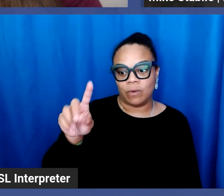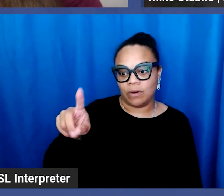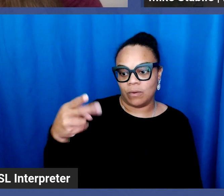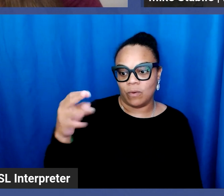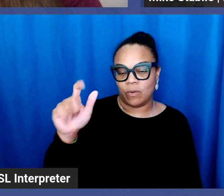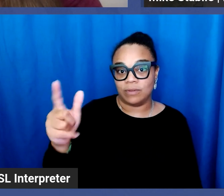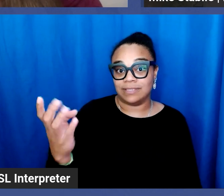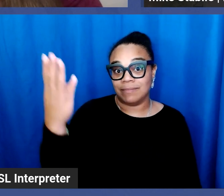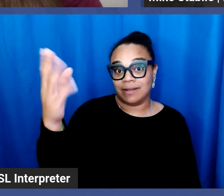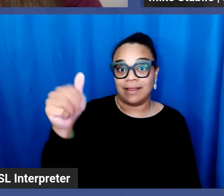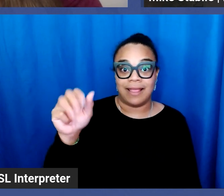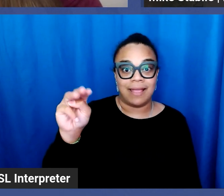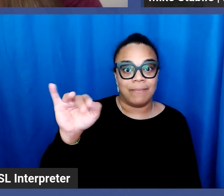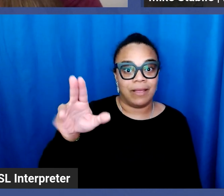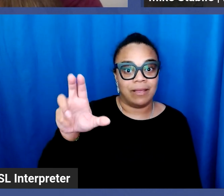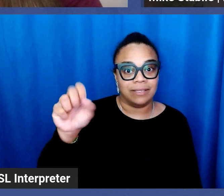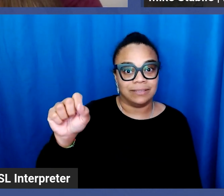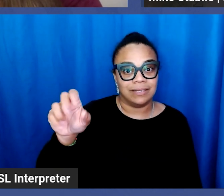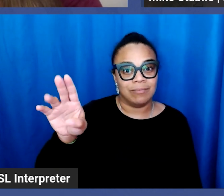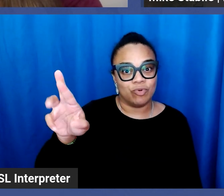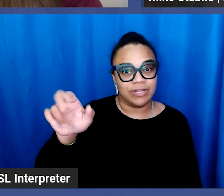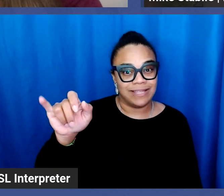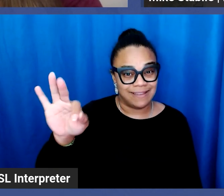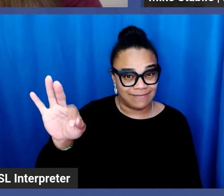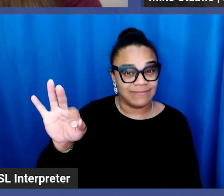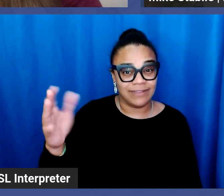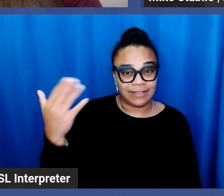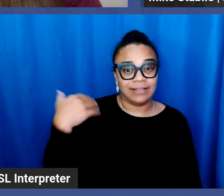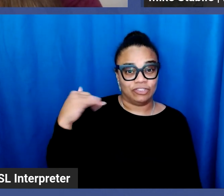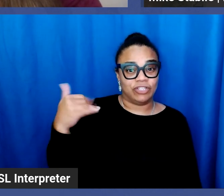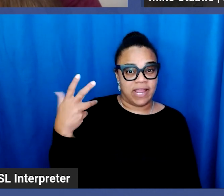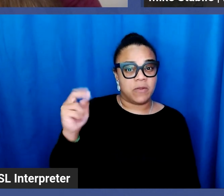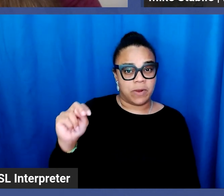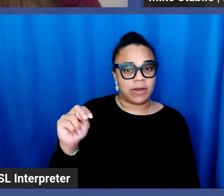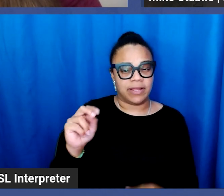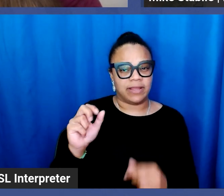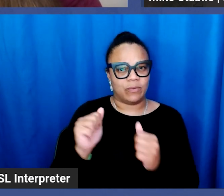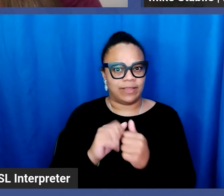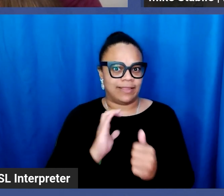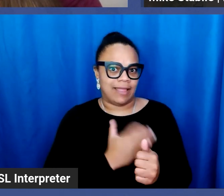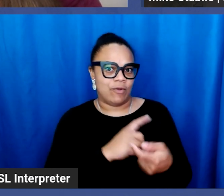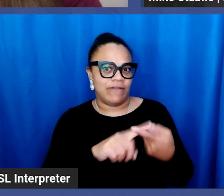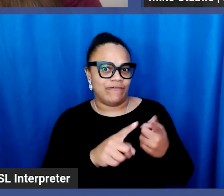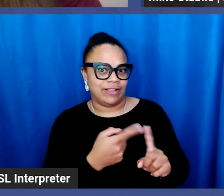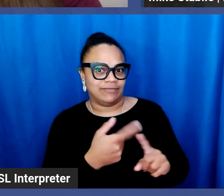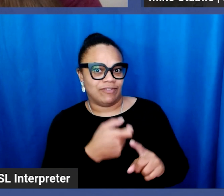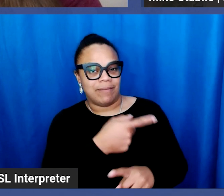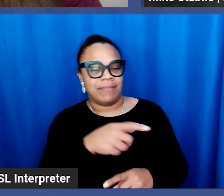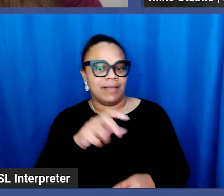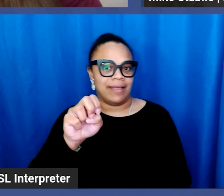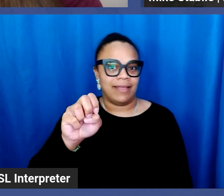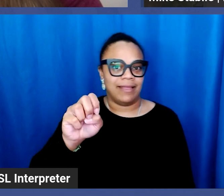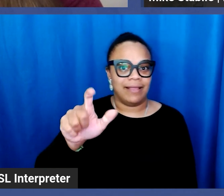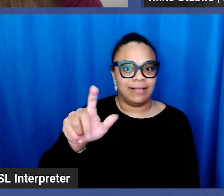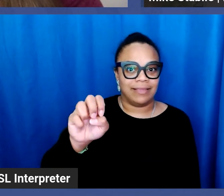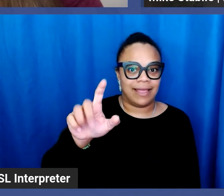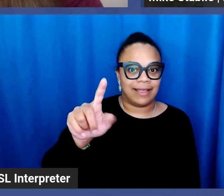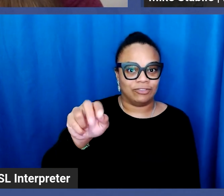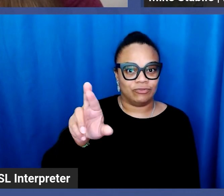an amicus brief in the case in January, along with our friends at Electronic Frontier